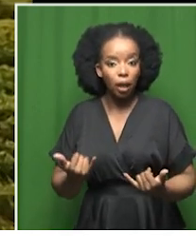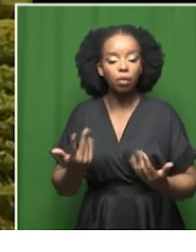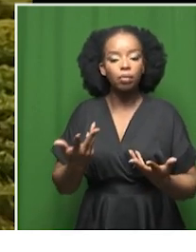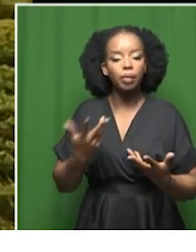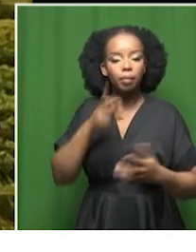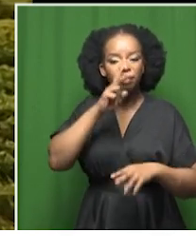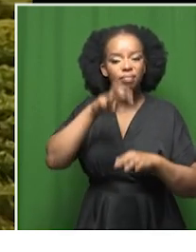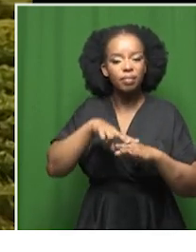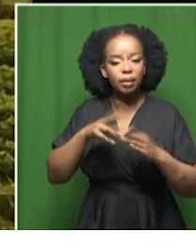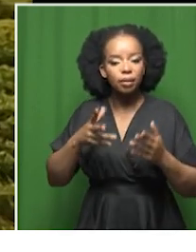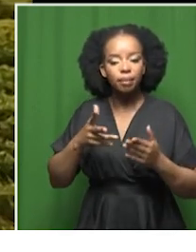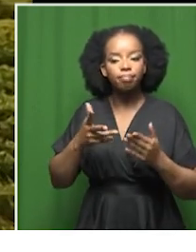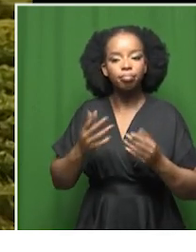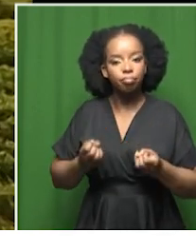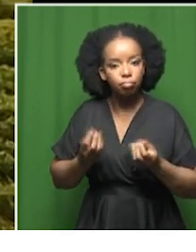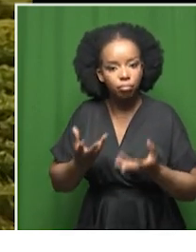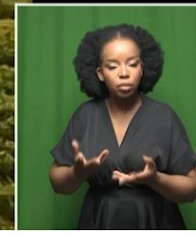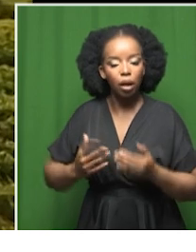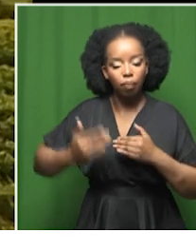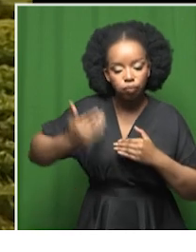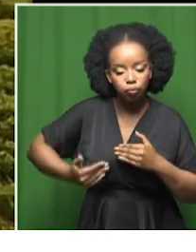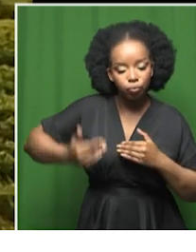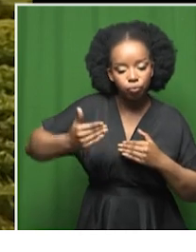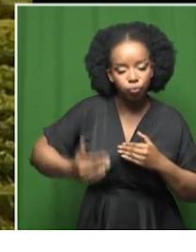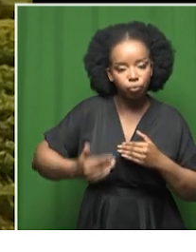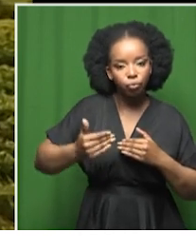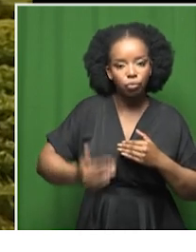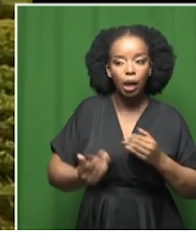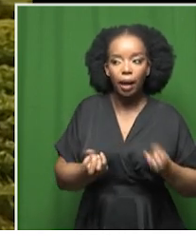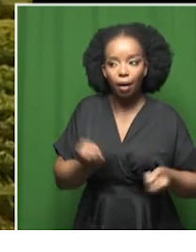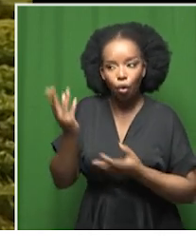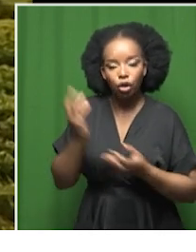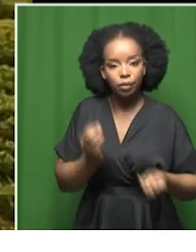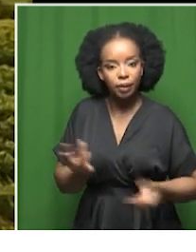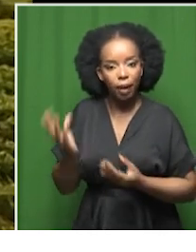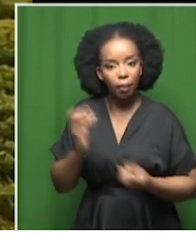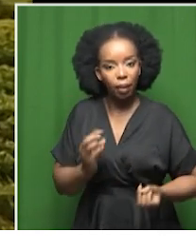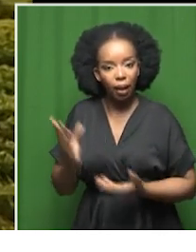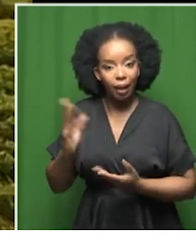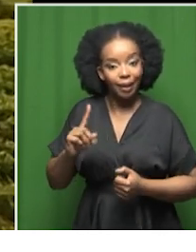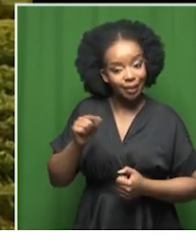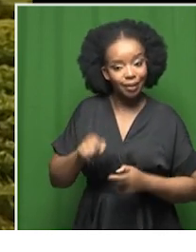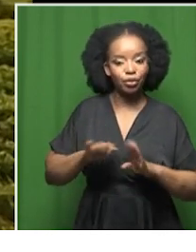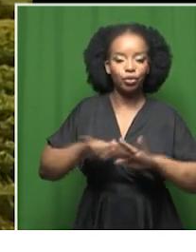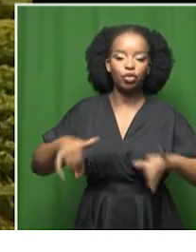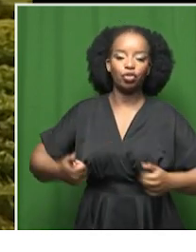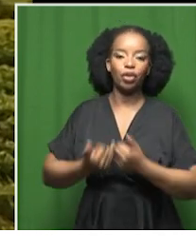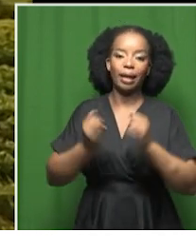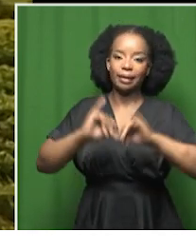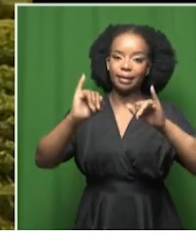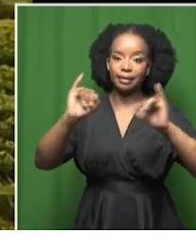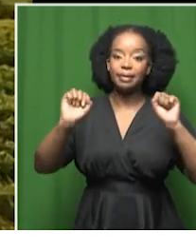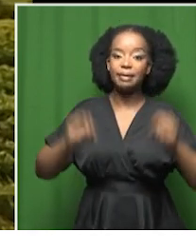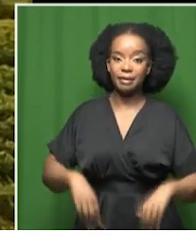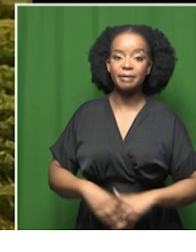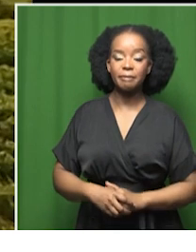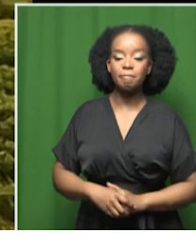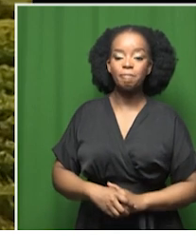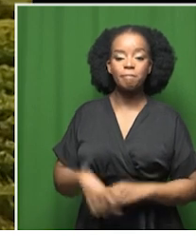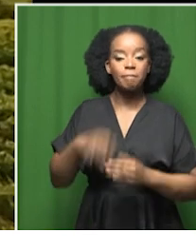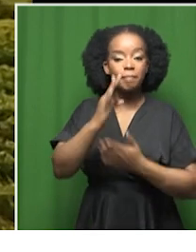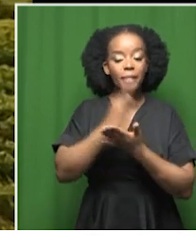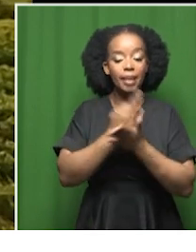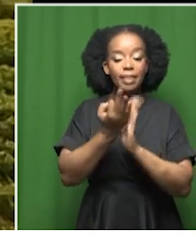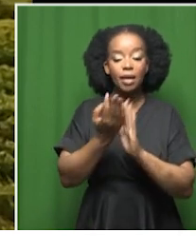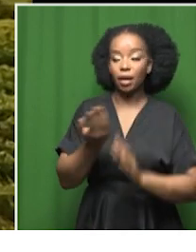need uninterrupted supply, consistent supply. So that is certainly where one of the biggest challenges are. And the past 3 weeks or so